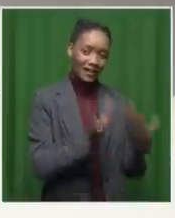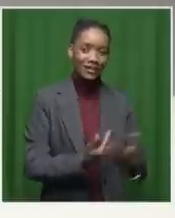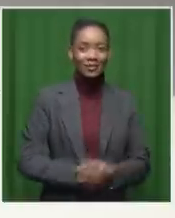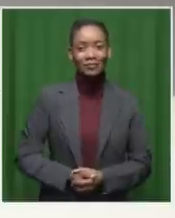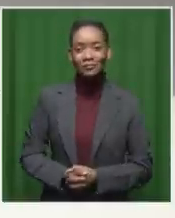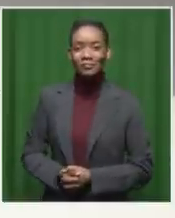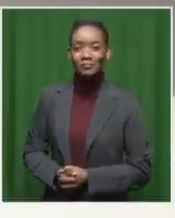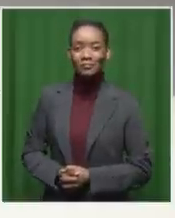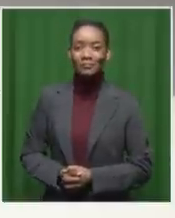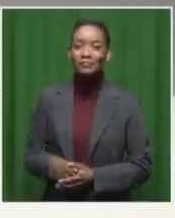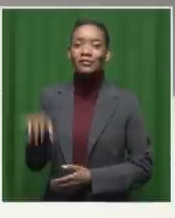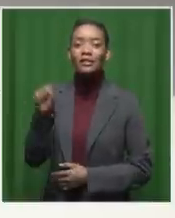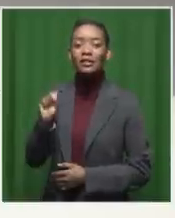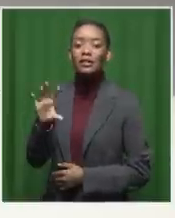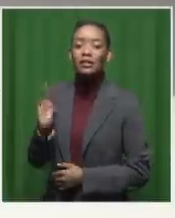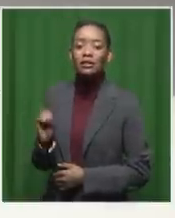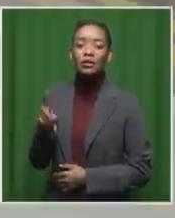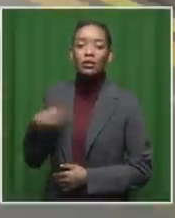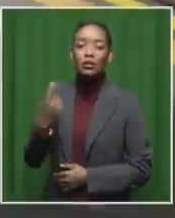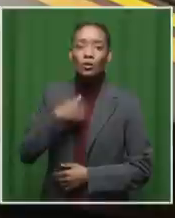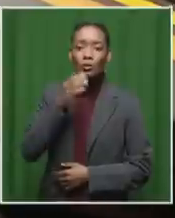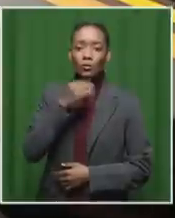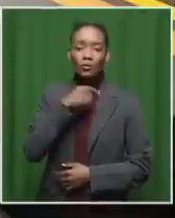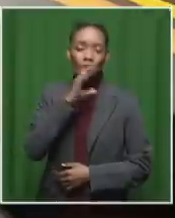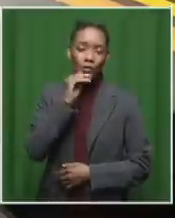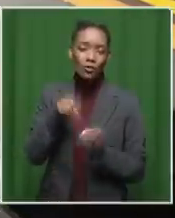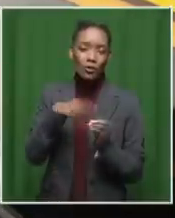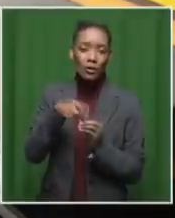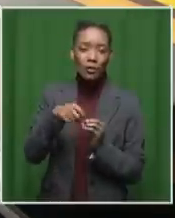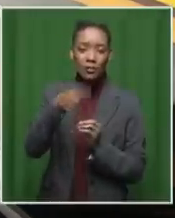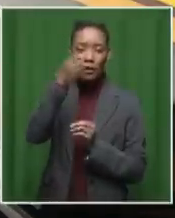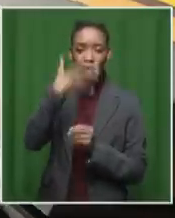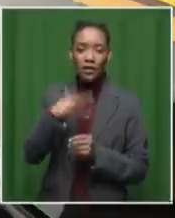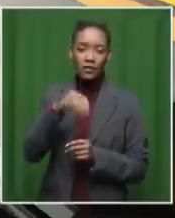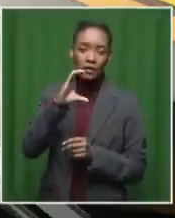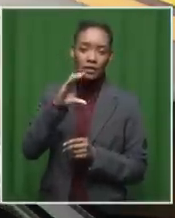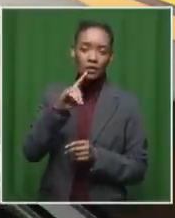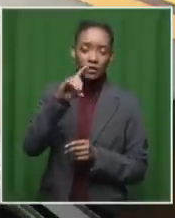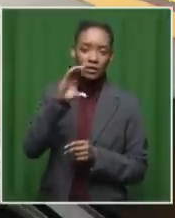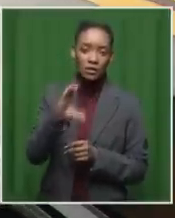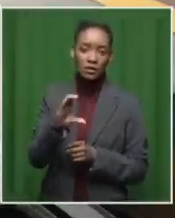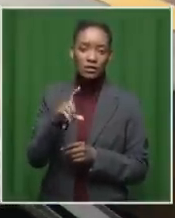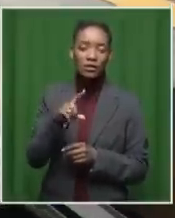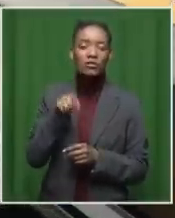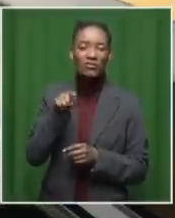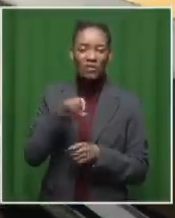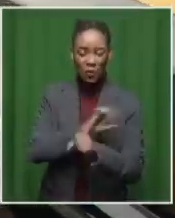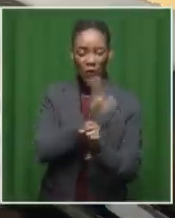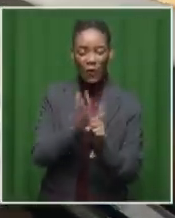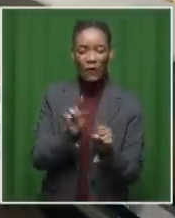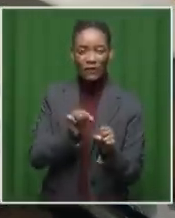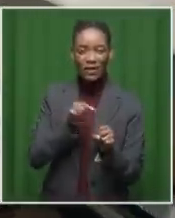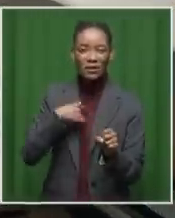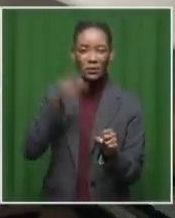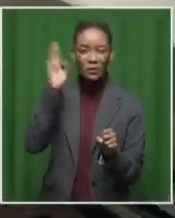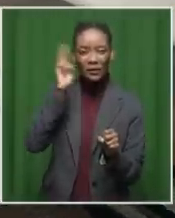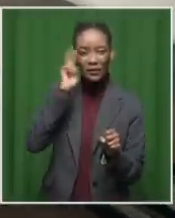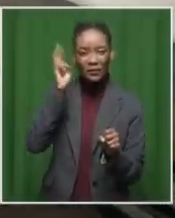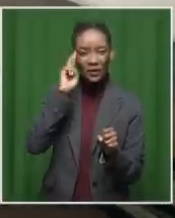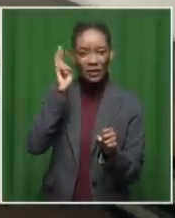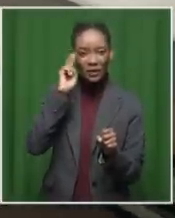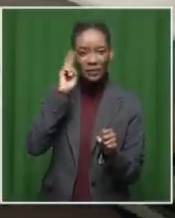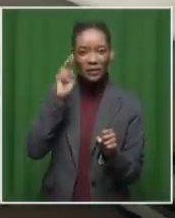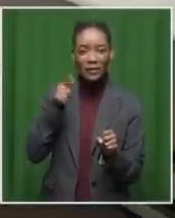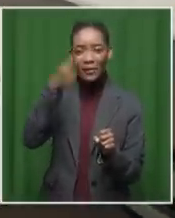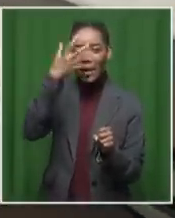So, you know, when we talk Africa CDC, we go back to the COVID-19 pandemic. We remember the work that Africa